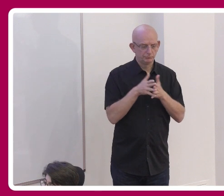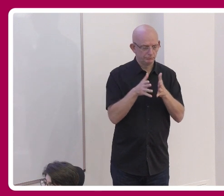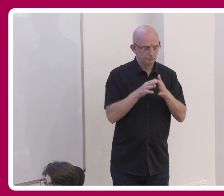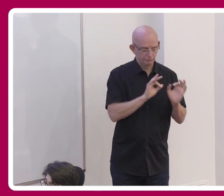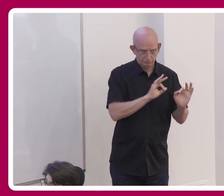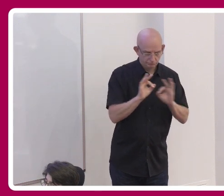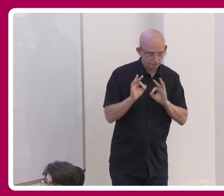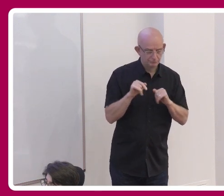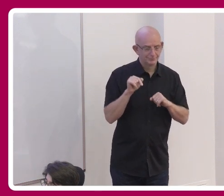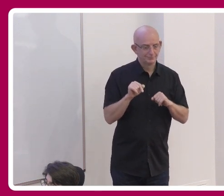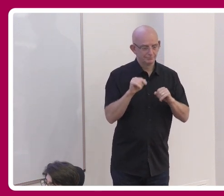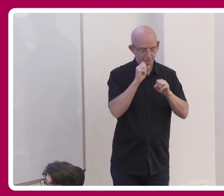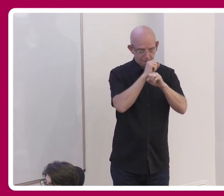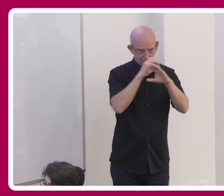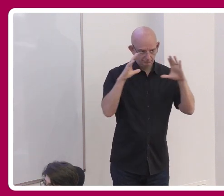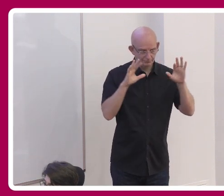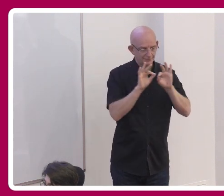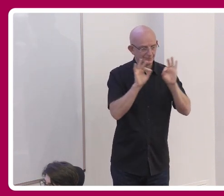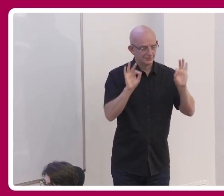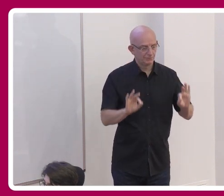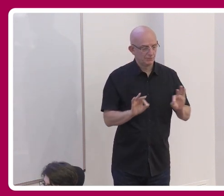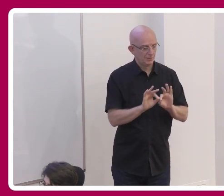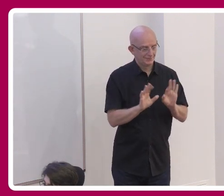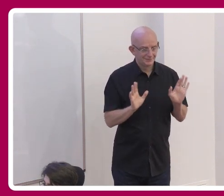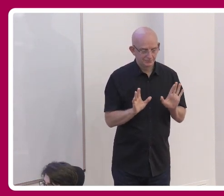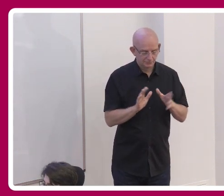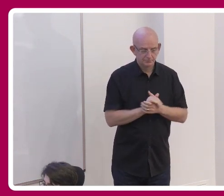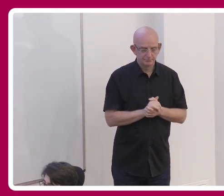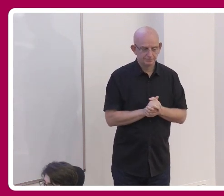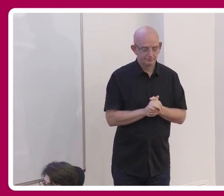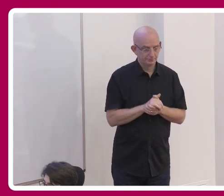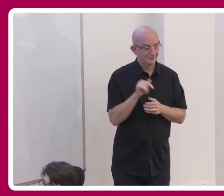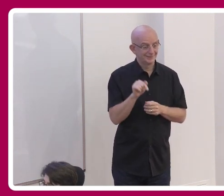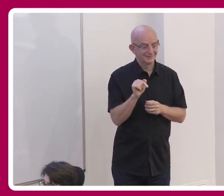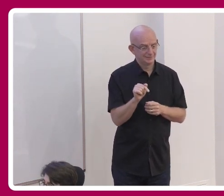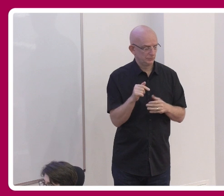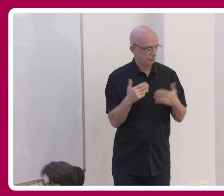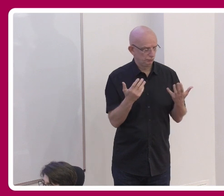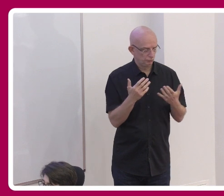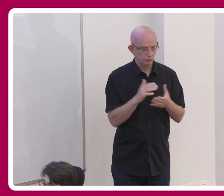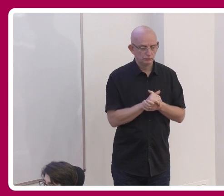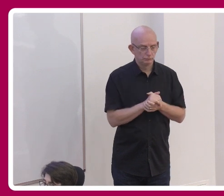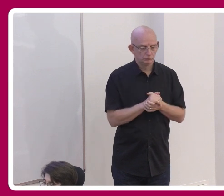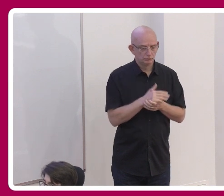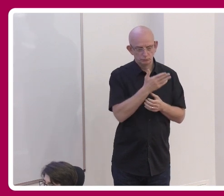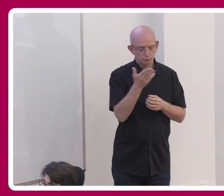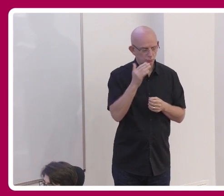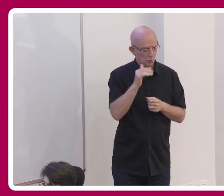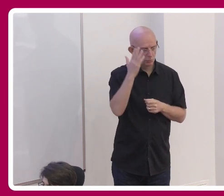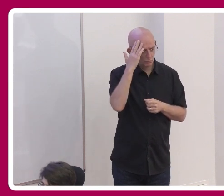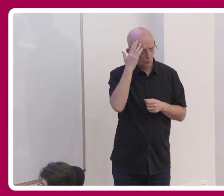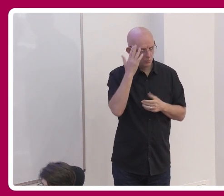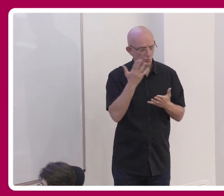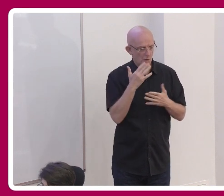that you're aware of the way I'm defining monitoring as we go along. We draw our work from